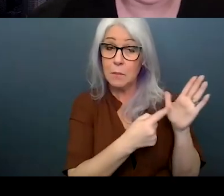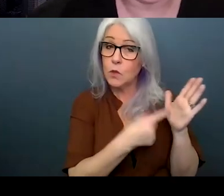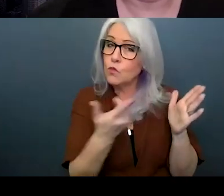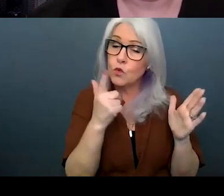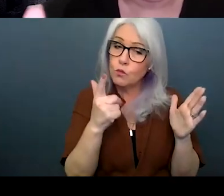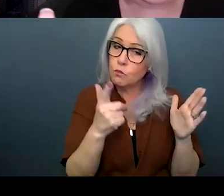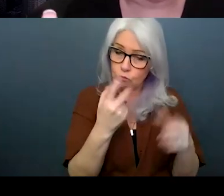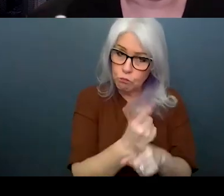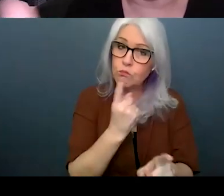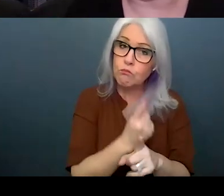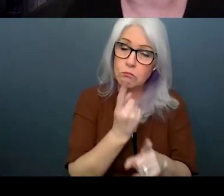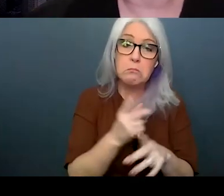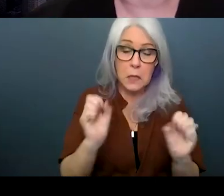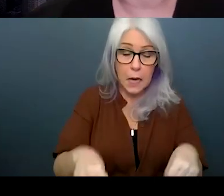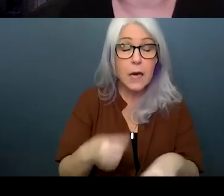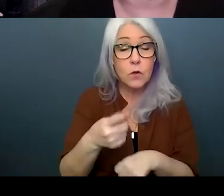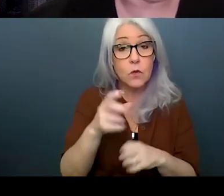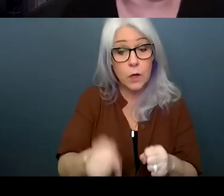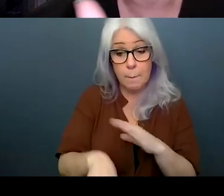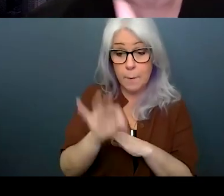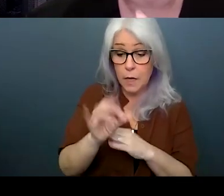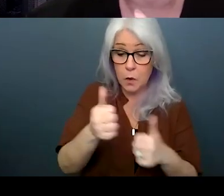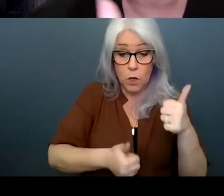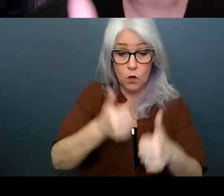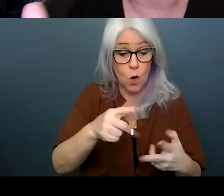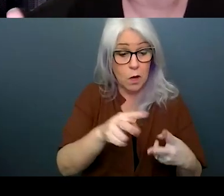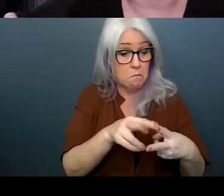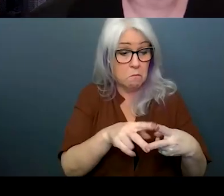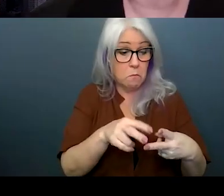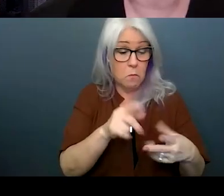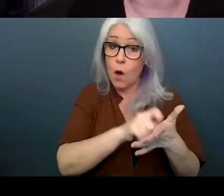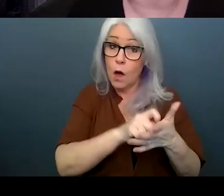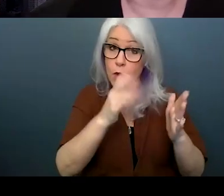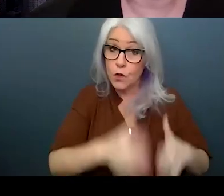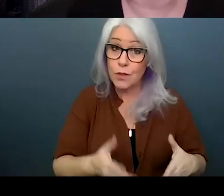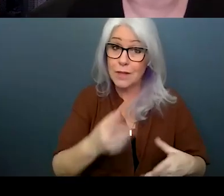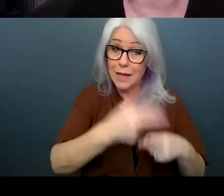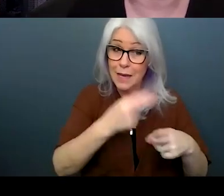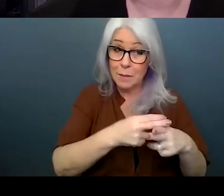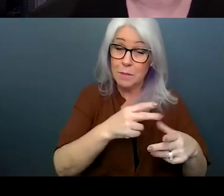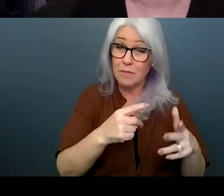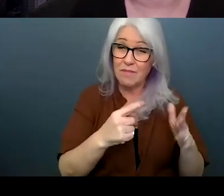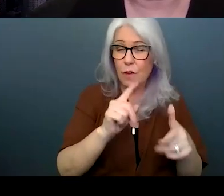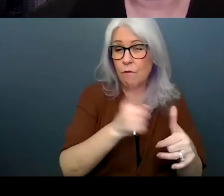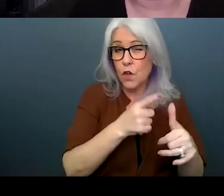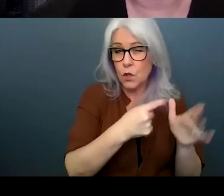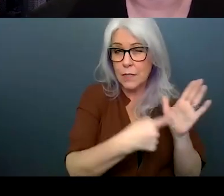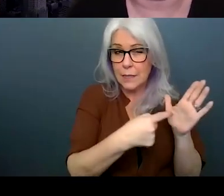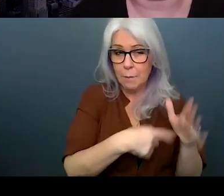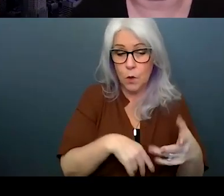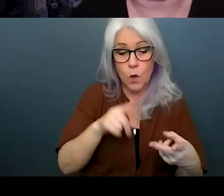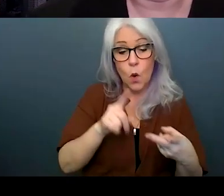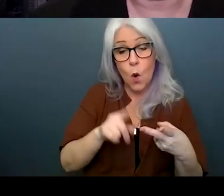you would like, whether you would like to have the author's name in the sentence, like in the first example, or in